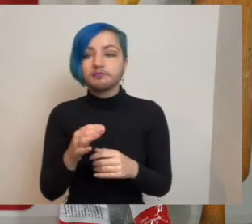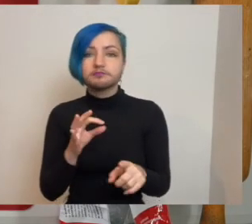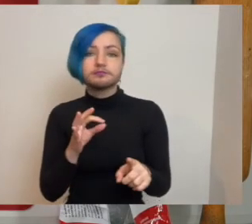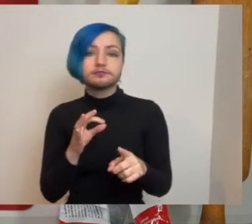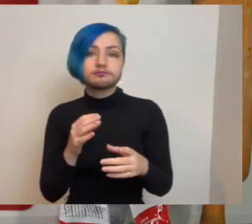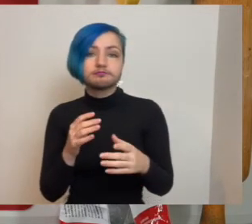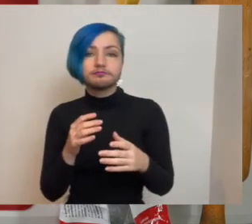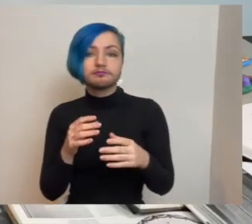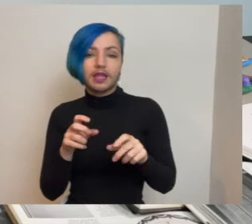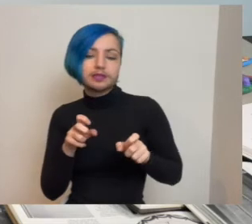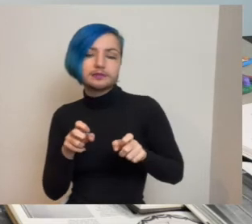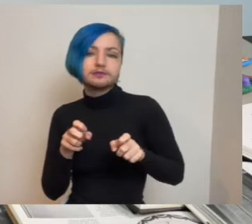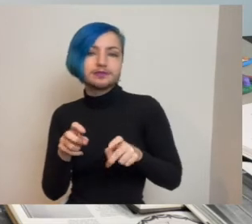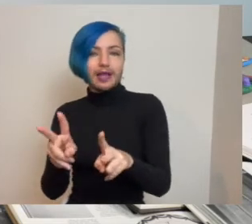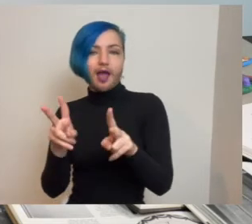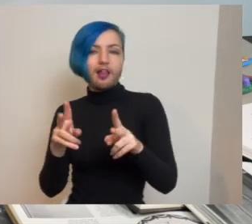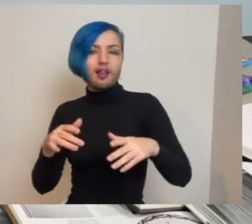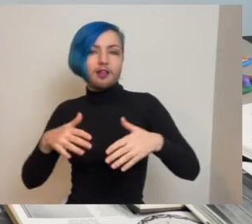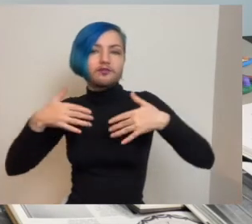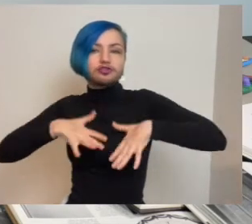sort of dress folds.